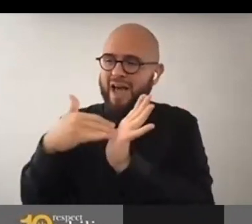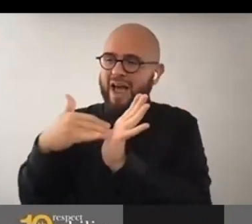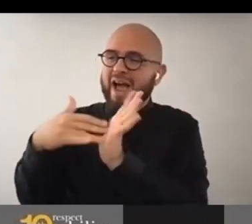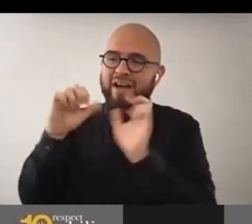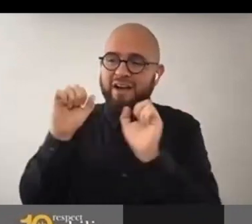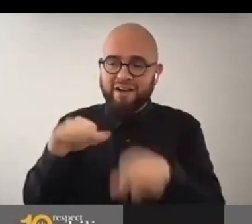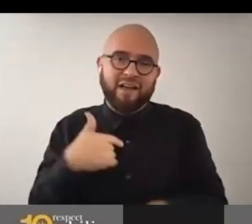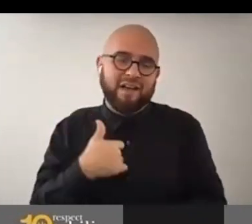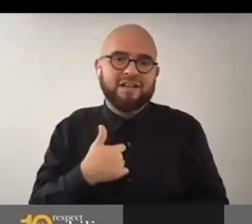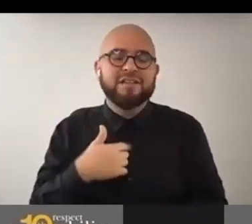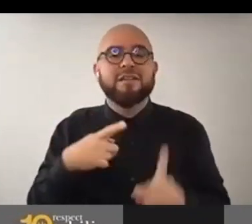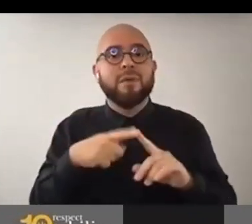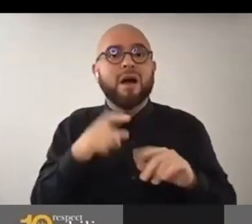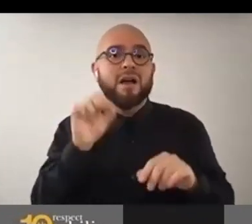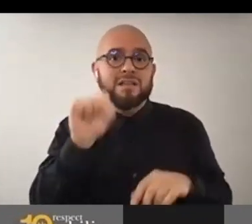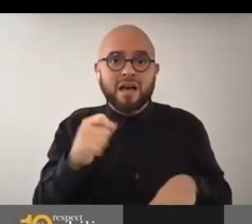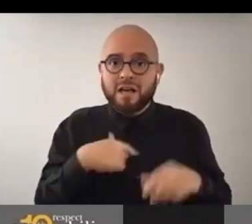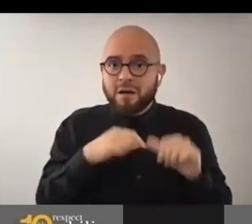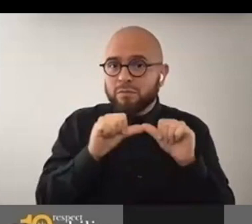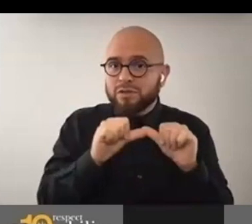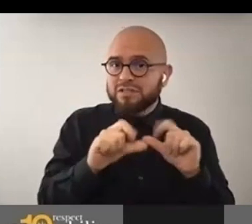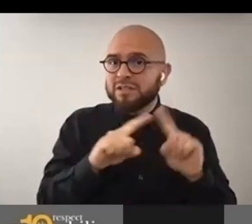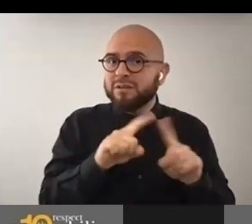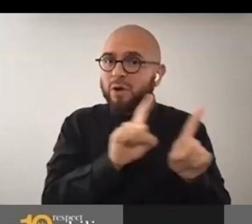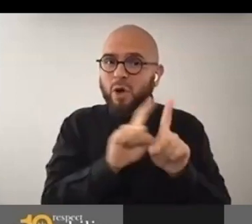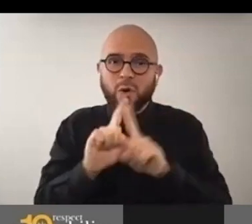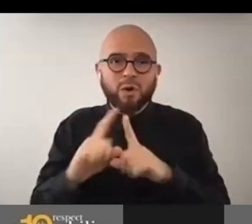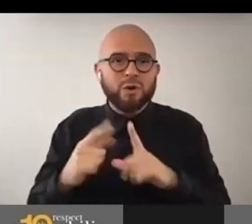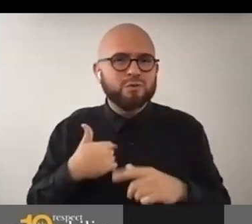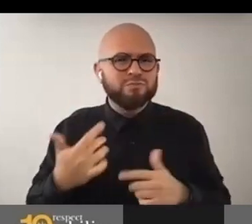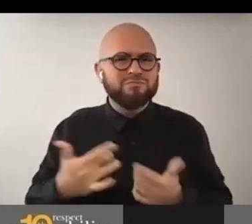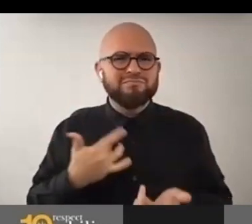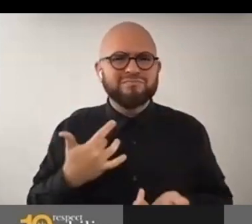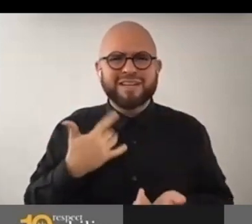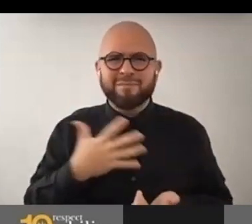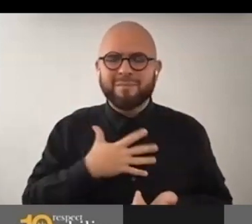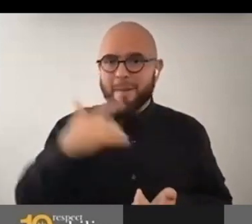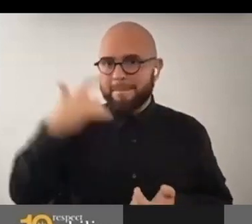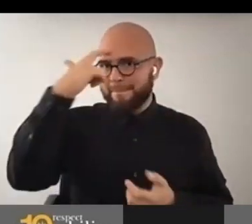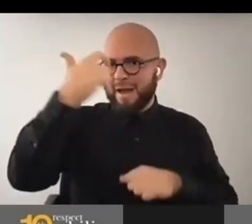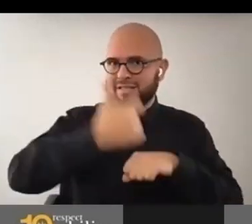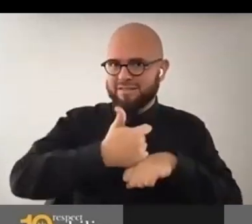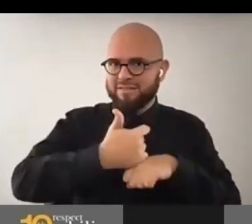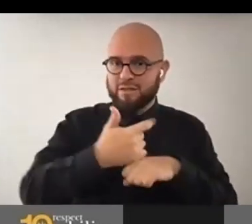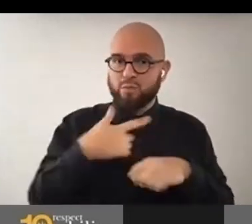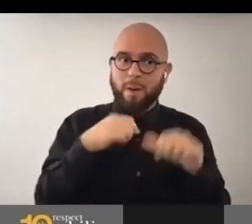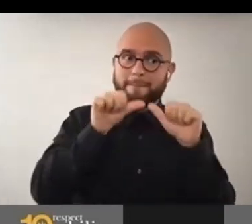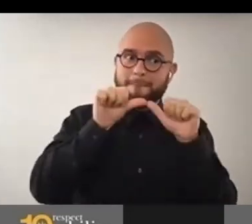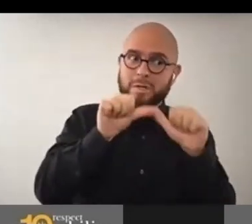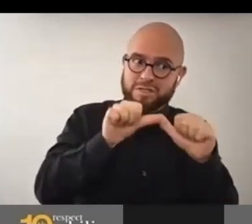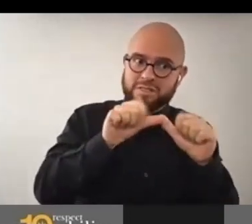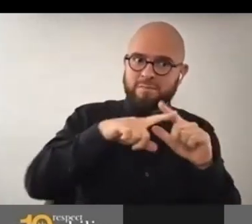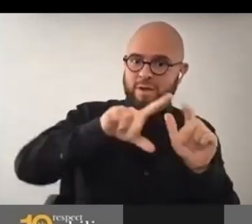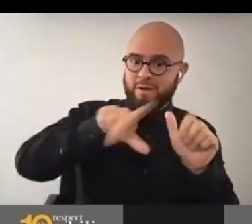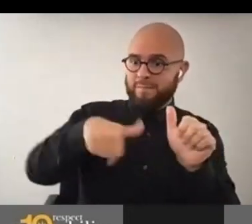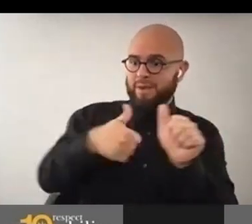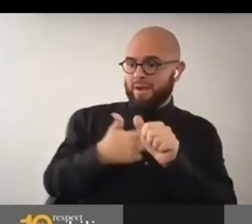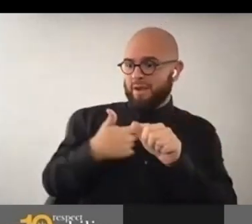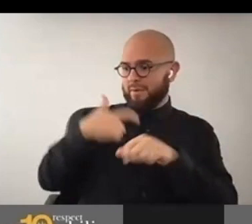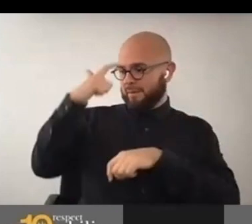I'm persistent, but it's also because of the mindset I had when being persistent. My mindset was, this is